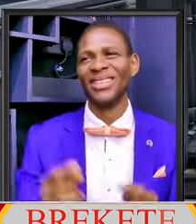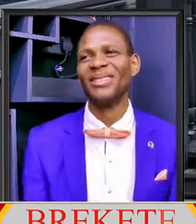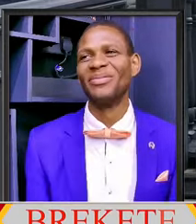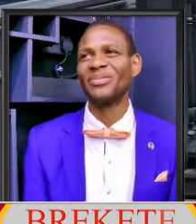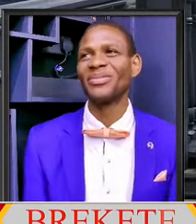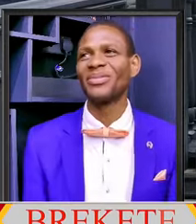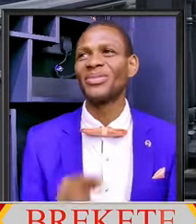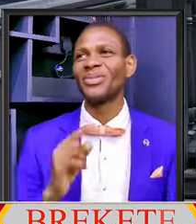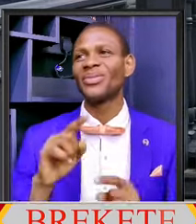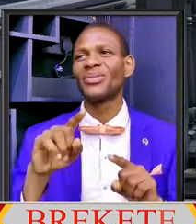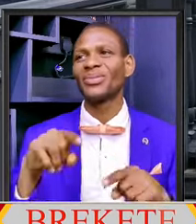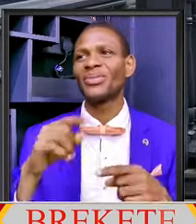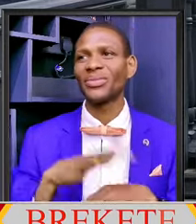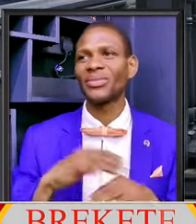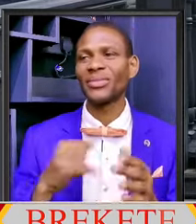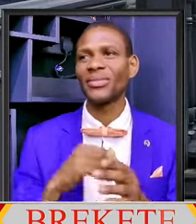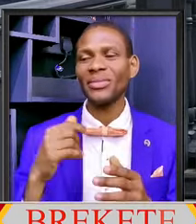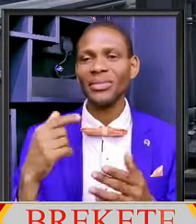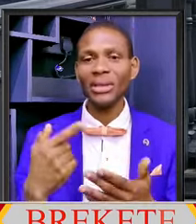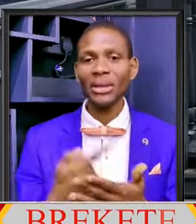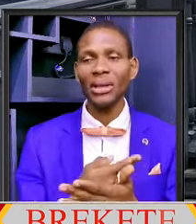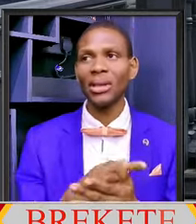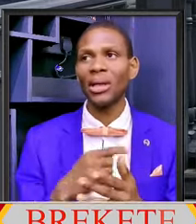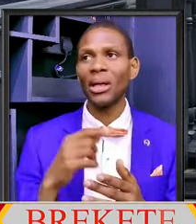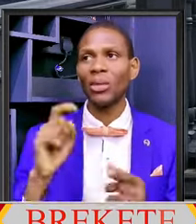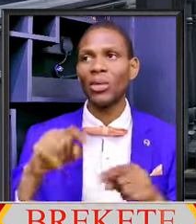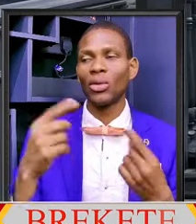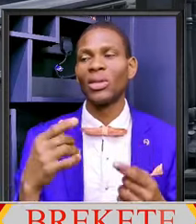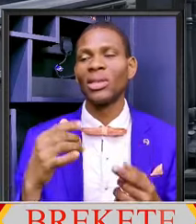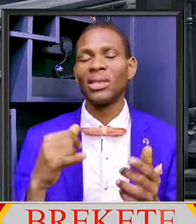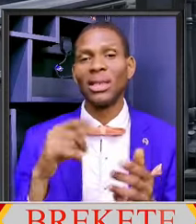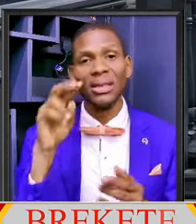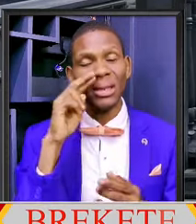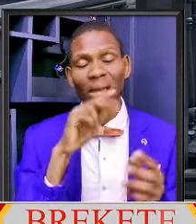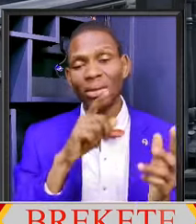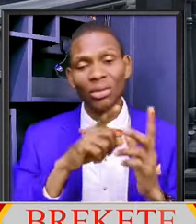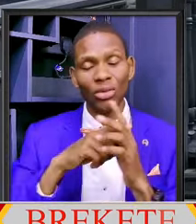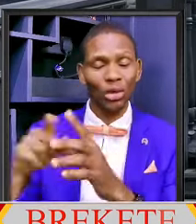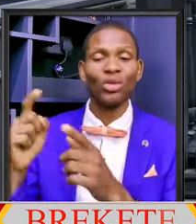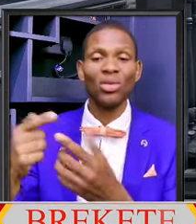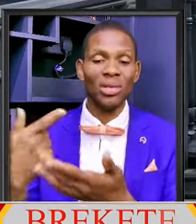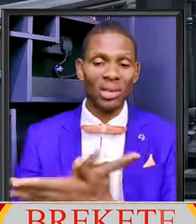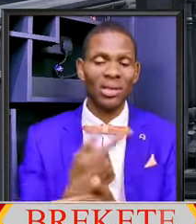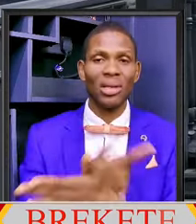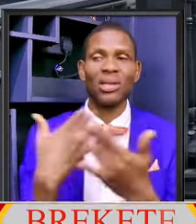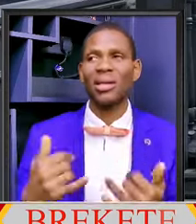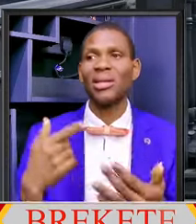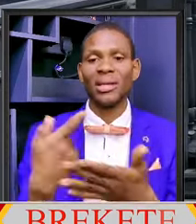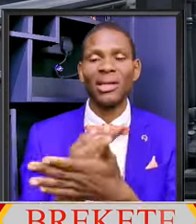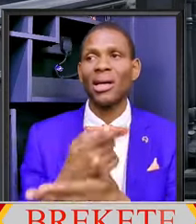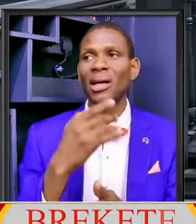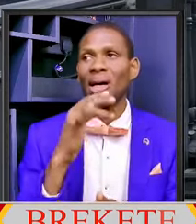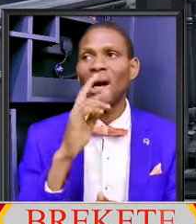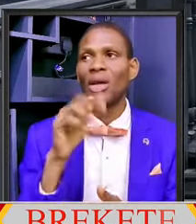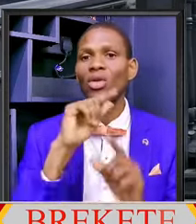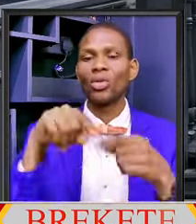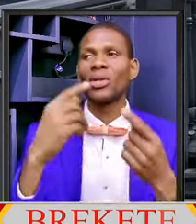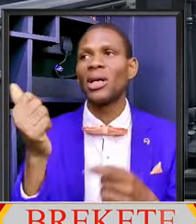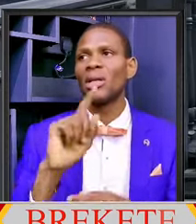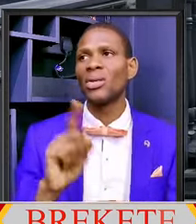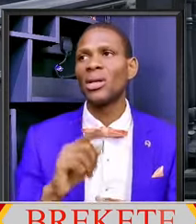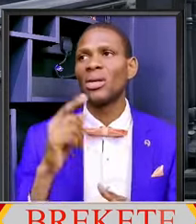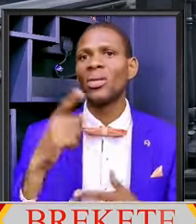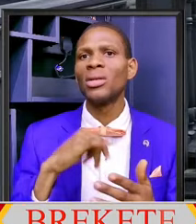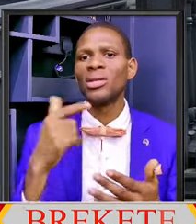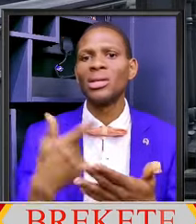When they call and Ghana must go. Now Nigeria, they run to Ghana now. Yes. Ghana not they go anywhere. In fact, what